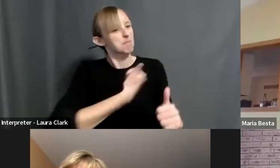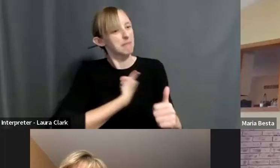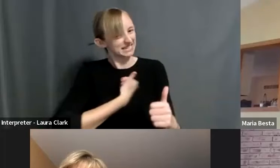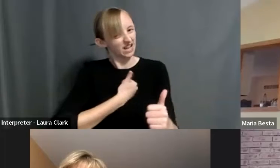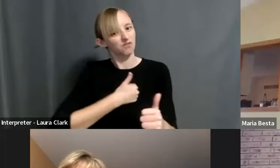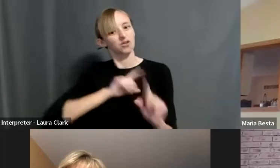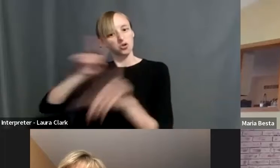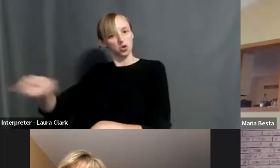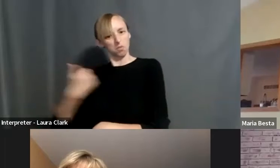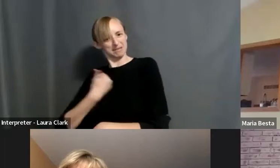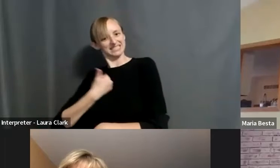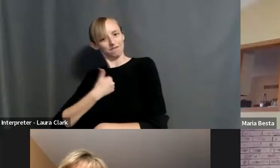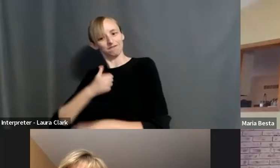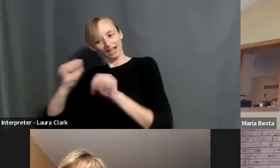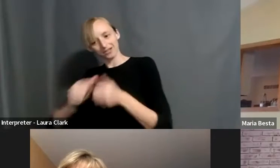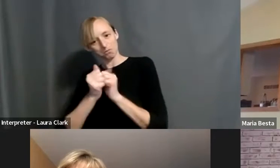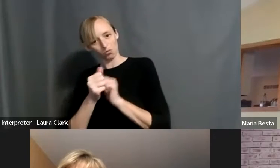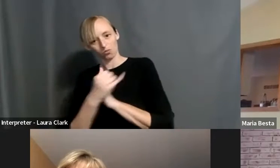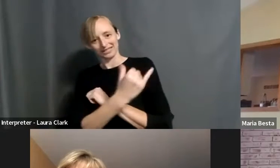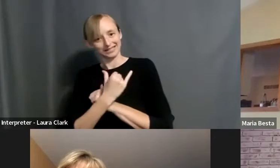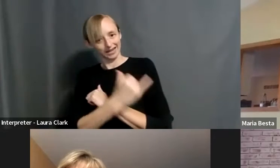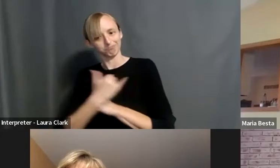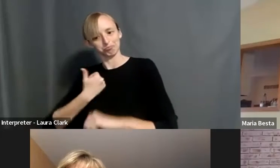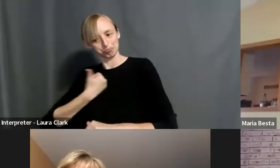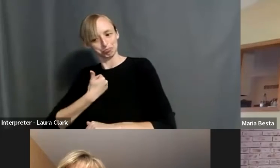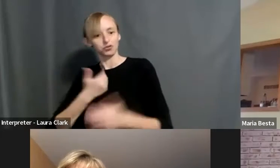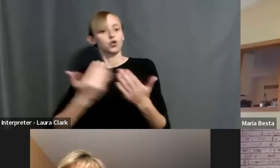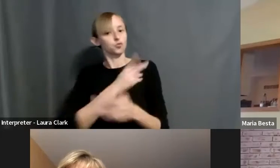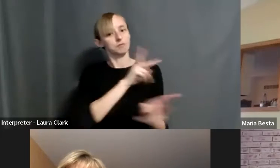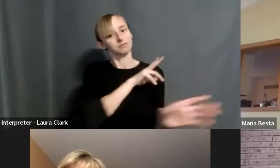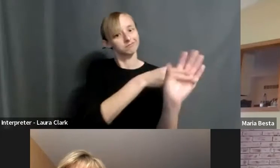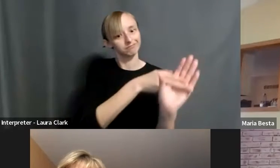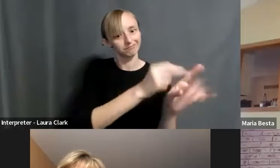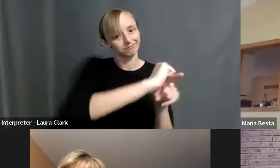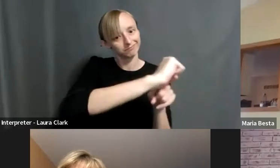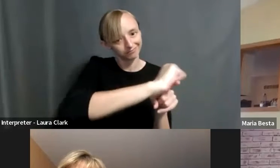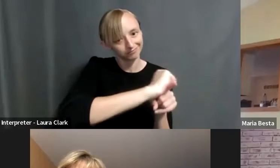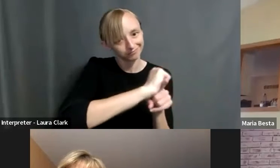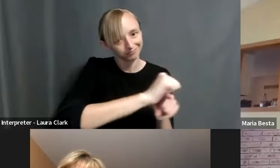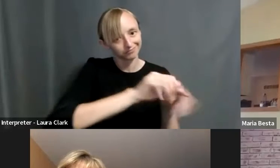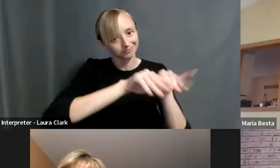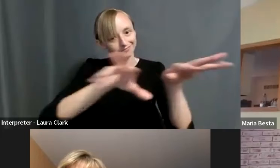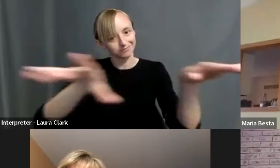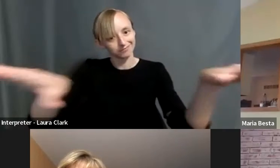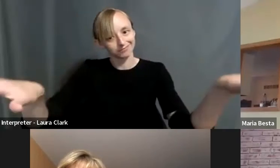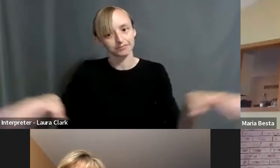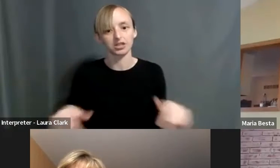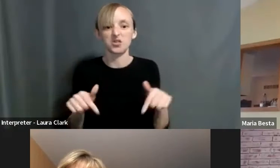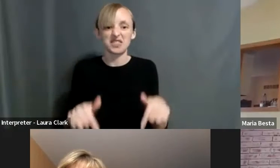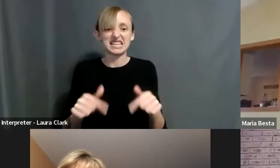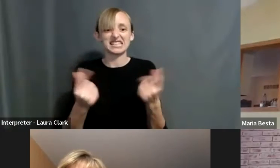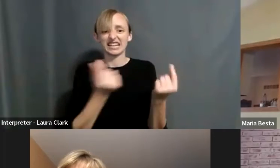it on their own. And so, I think these types of activities, really, there's something for